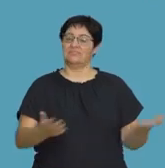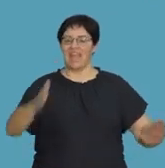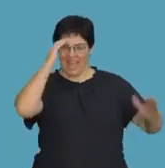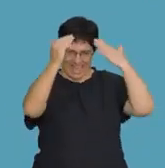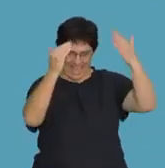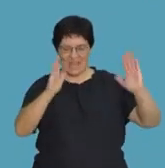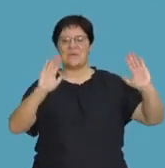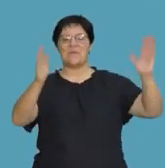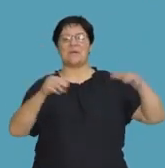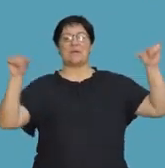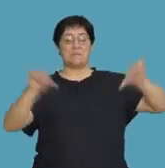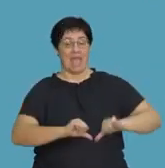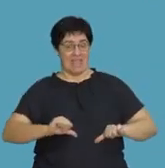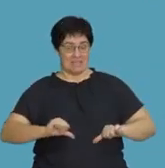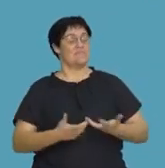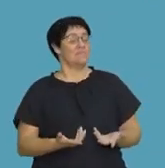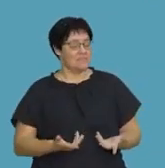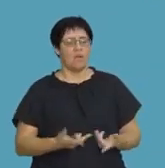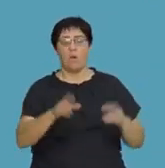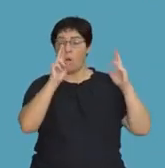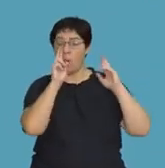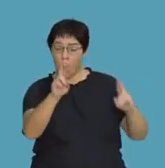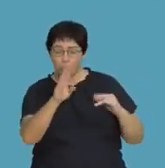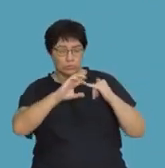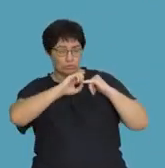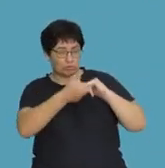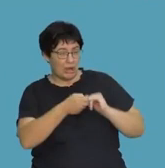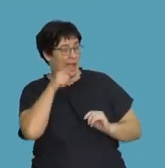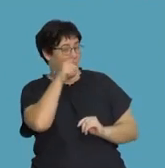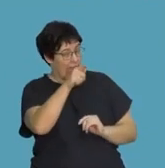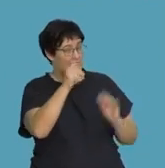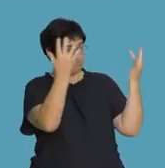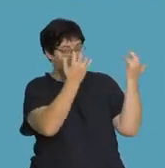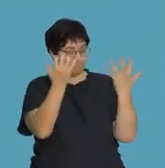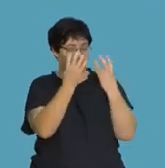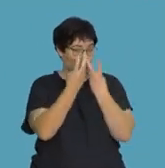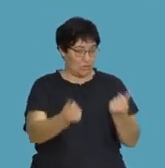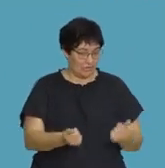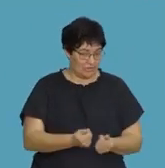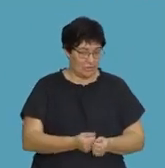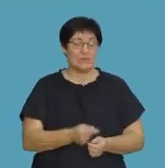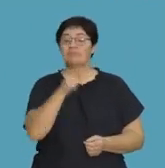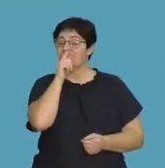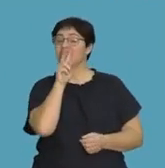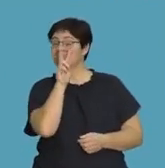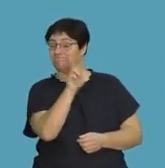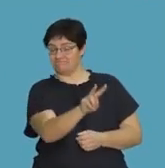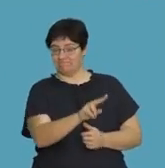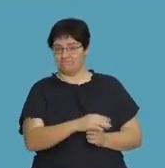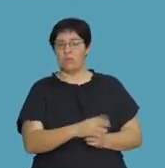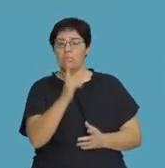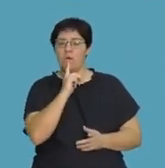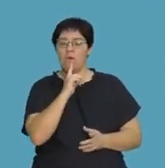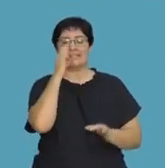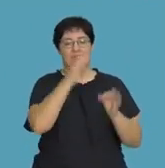Hi guys, welcome back from the ad break. So I hope you really did try this out, right? But let's quickly just have a look at it and then